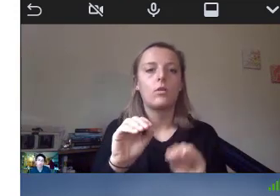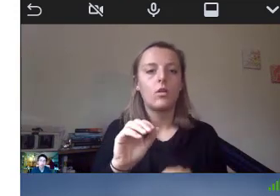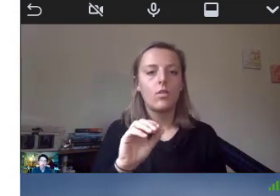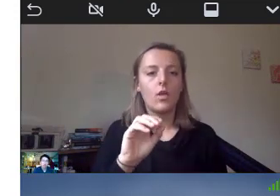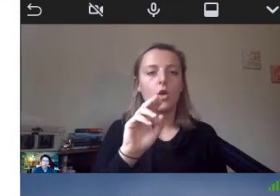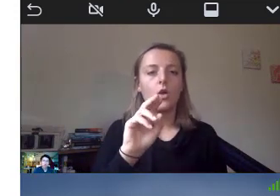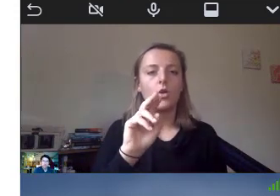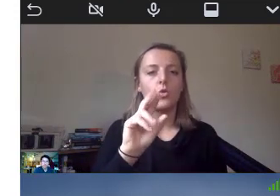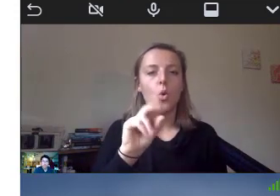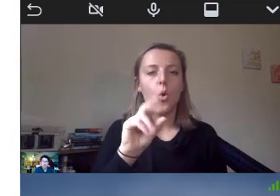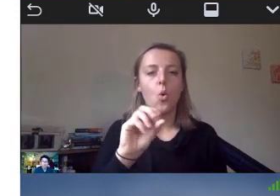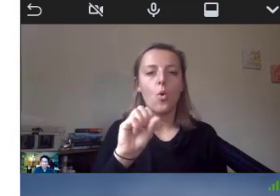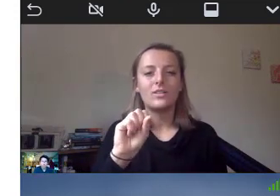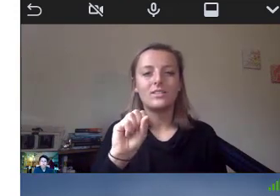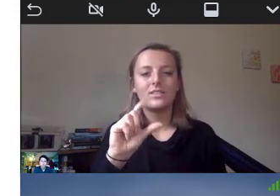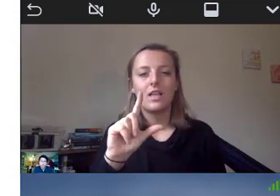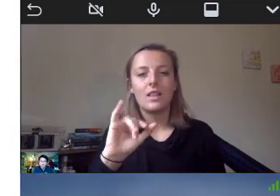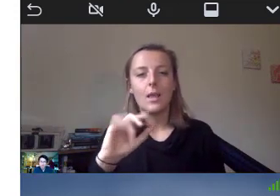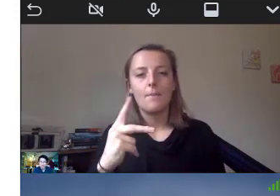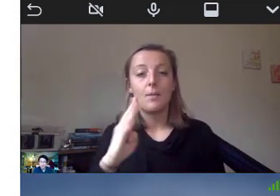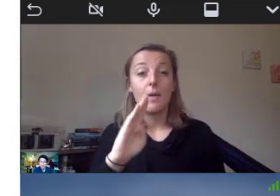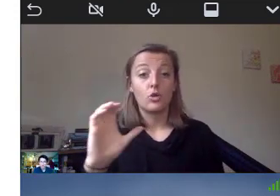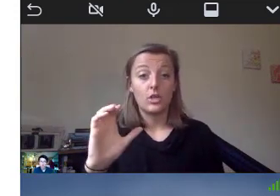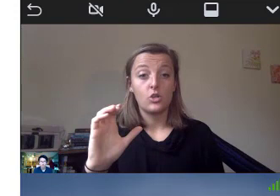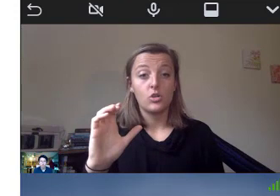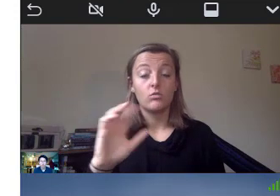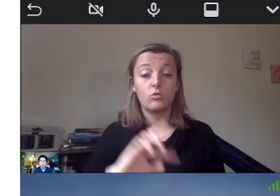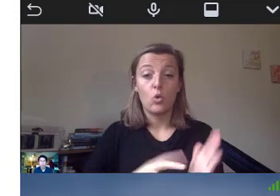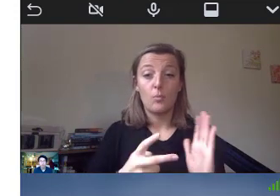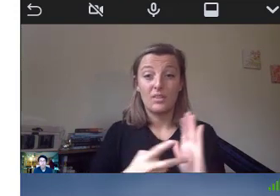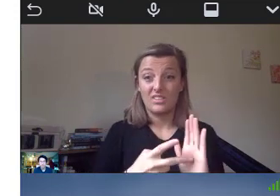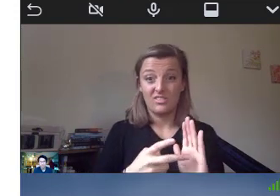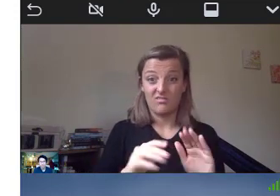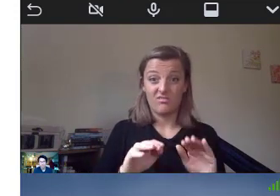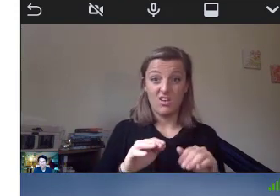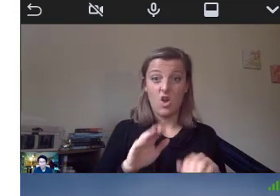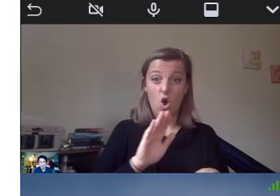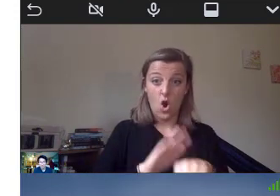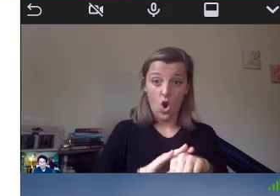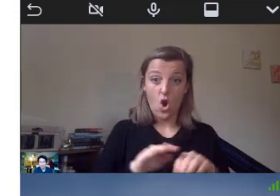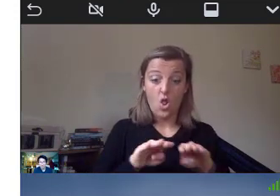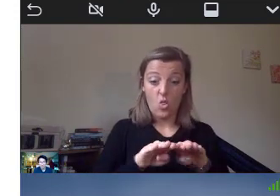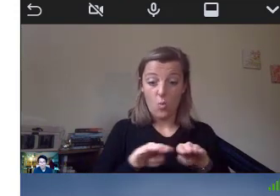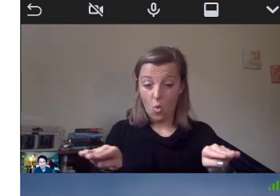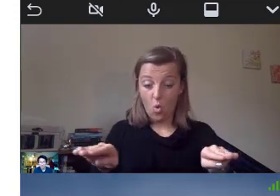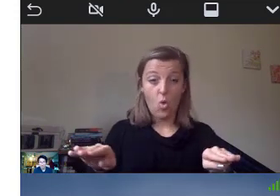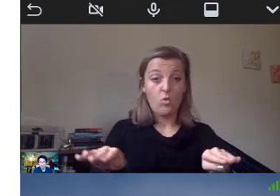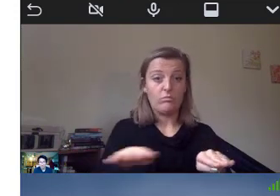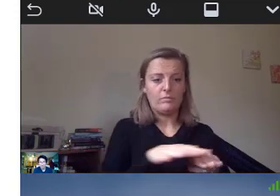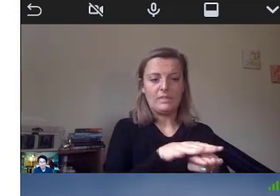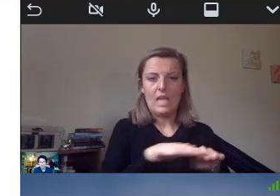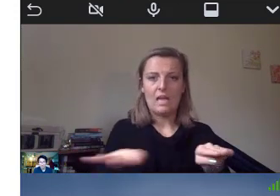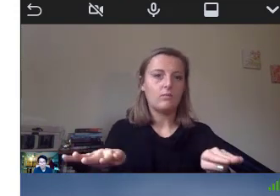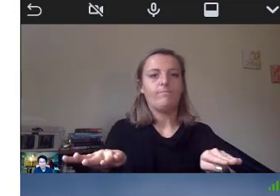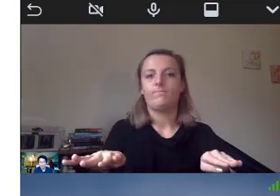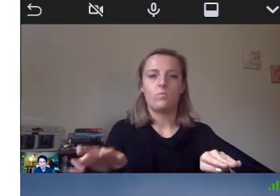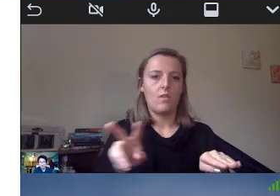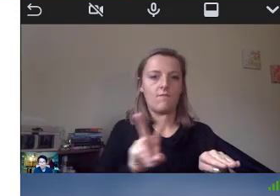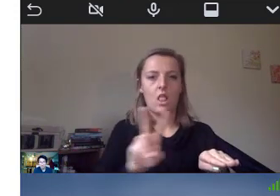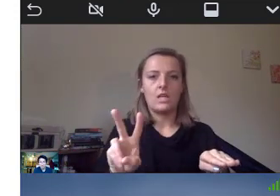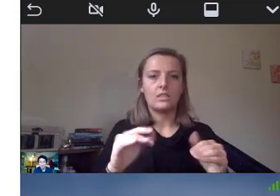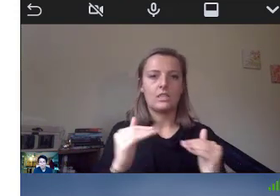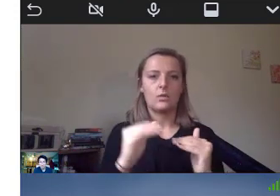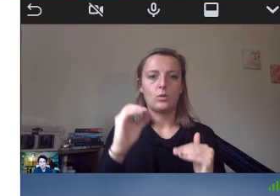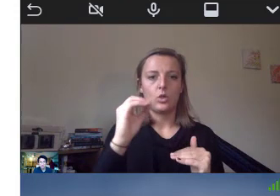wall actually has the same velocity of the wall. And if the wall's not moving, then the velocity is zero. But